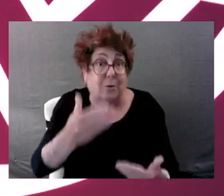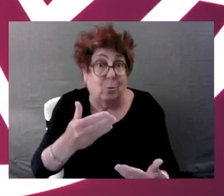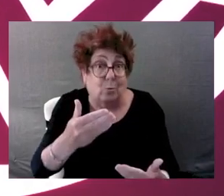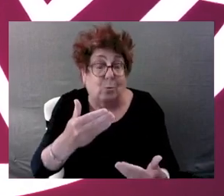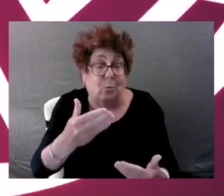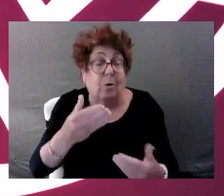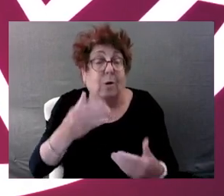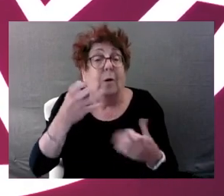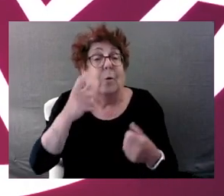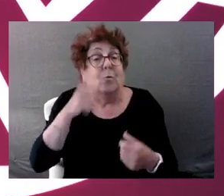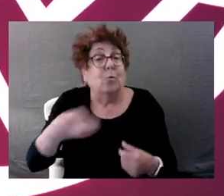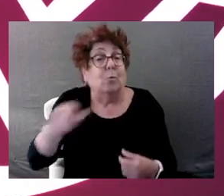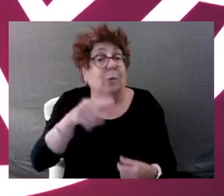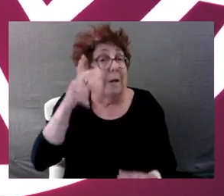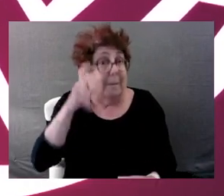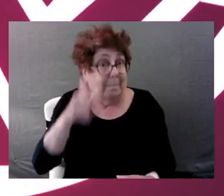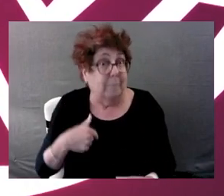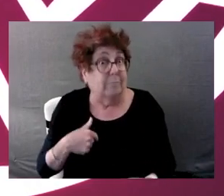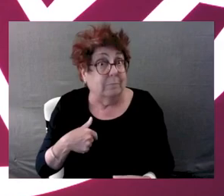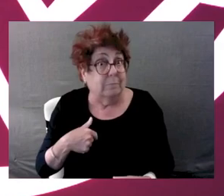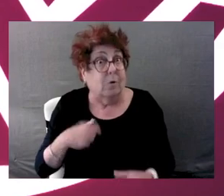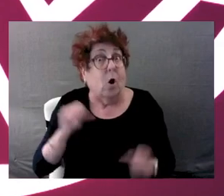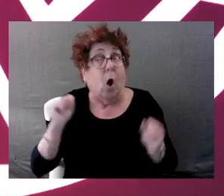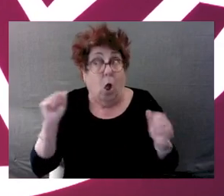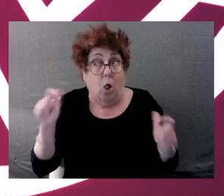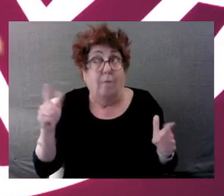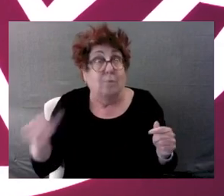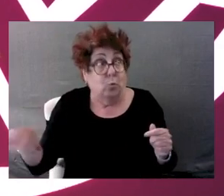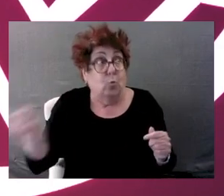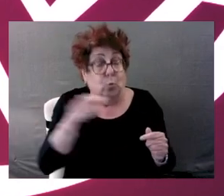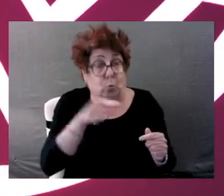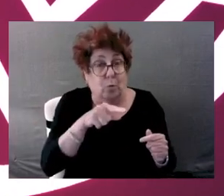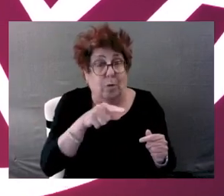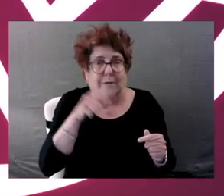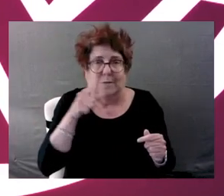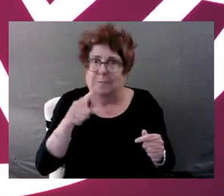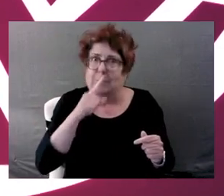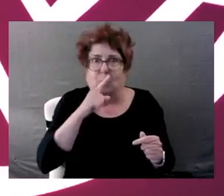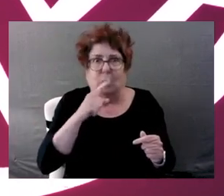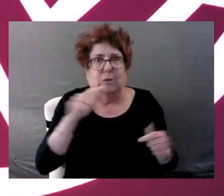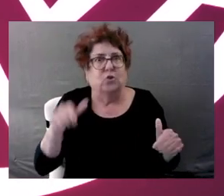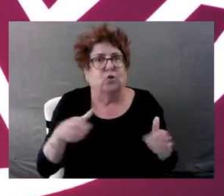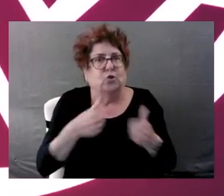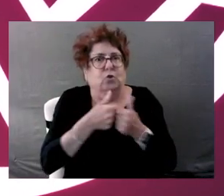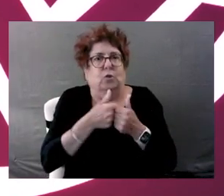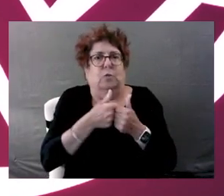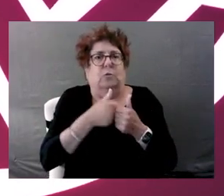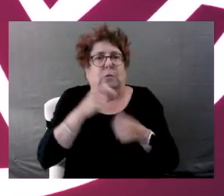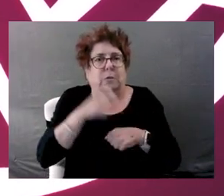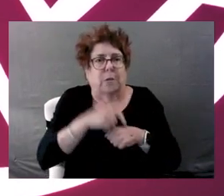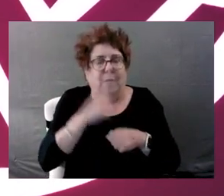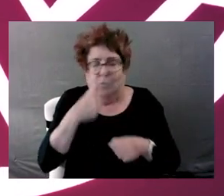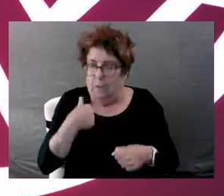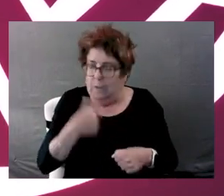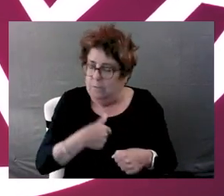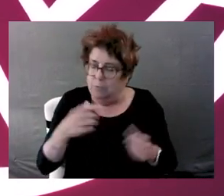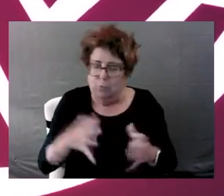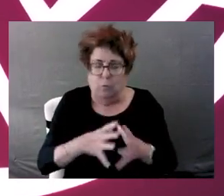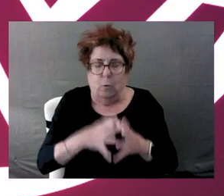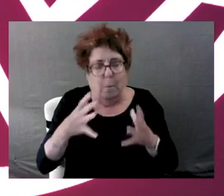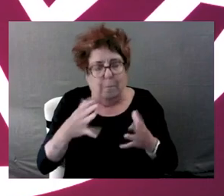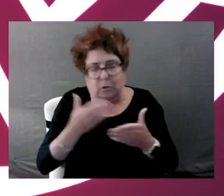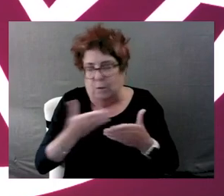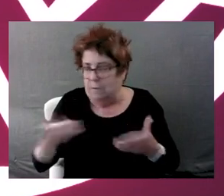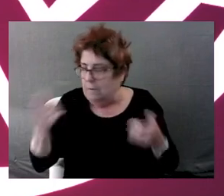me, each and every one of you, in the space. This has been a really challenging time for us. It's been so much going on. We're in